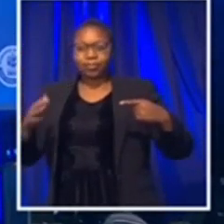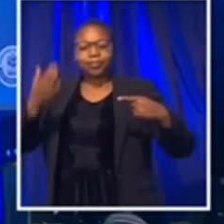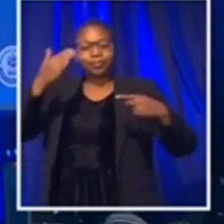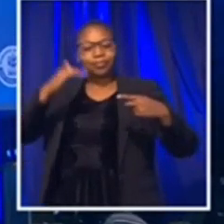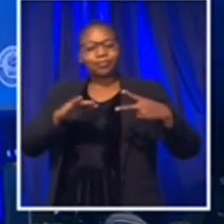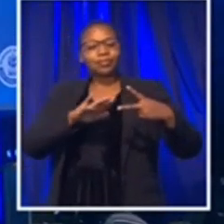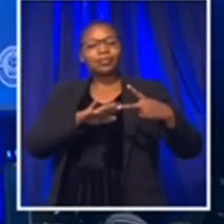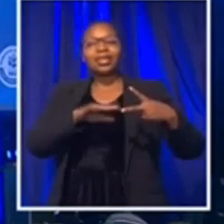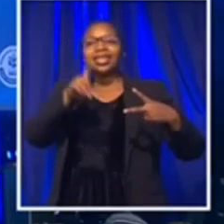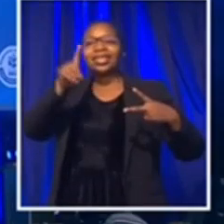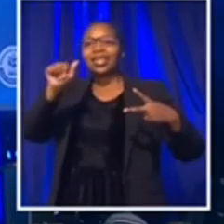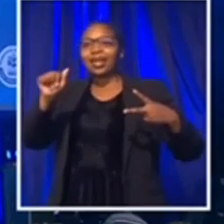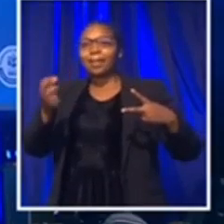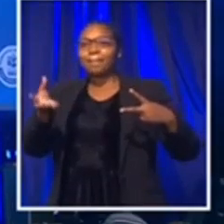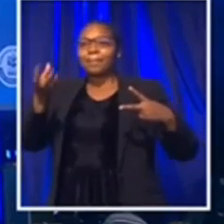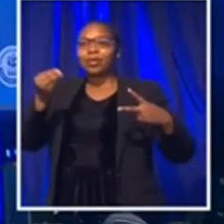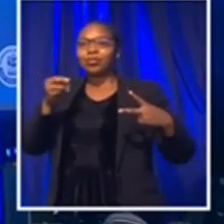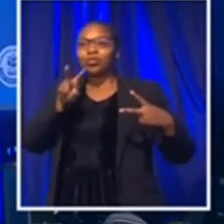and the DA got